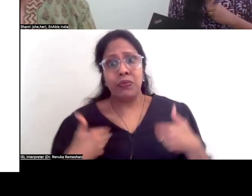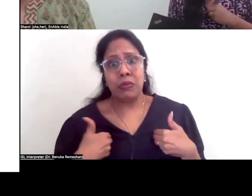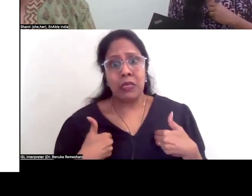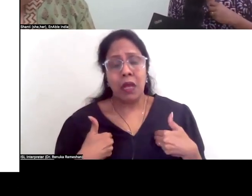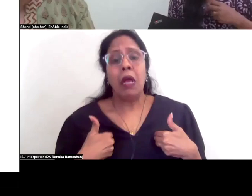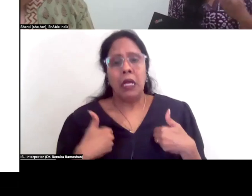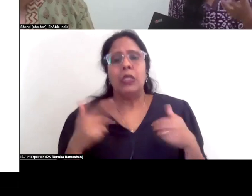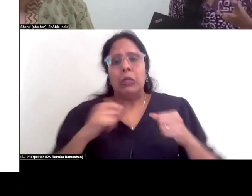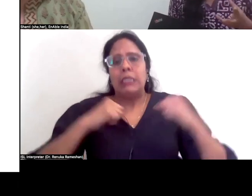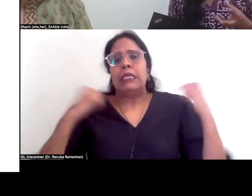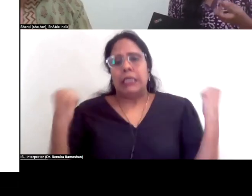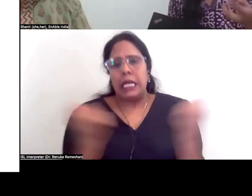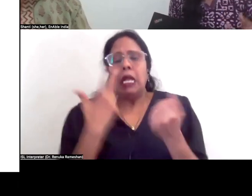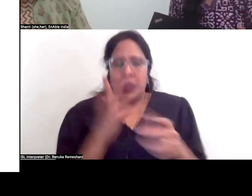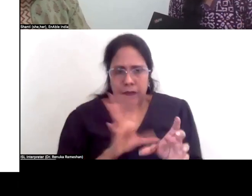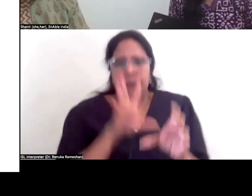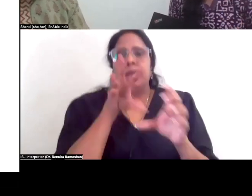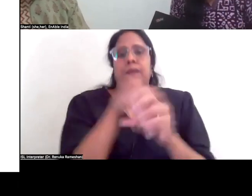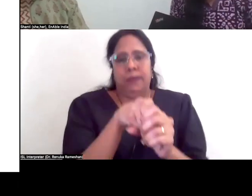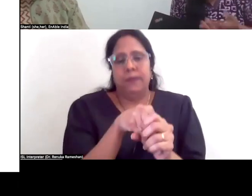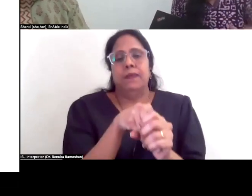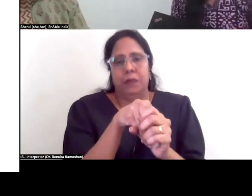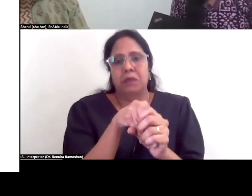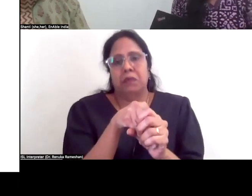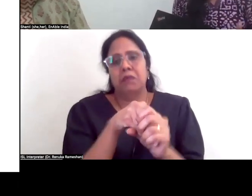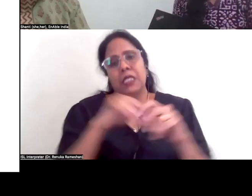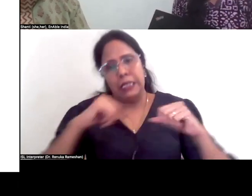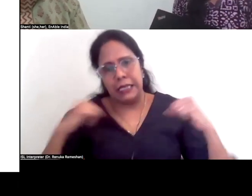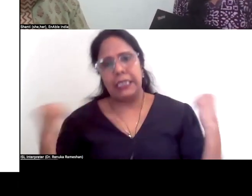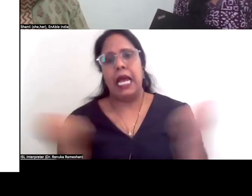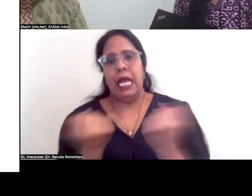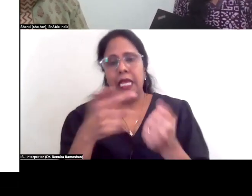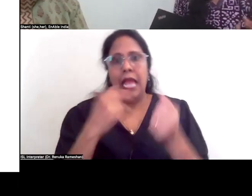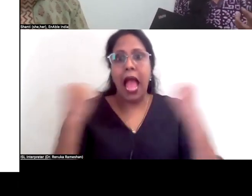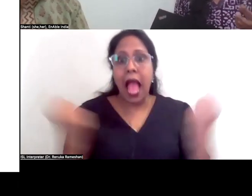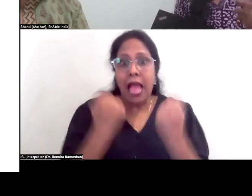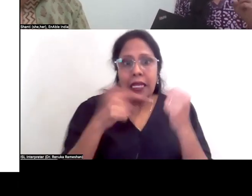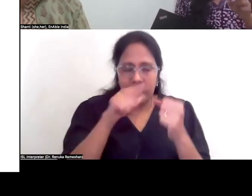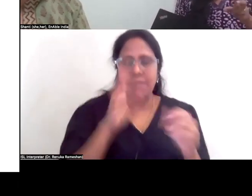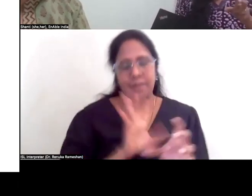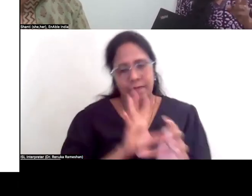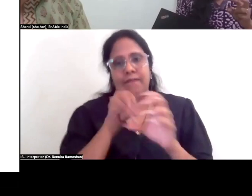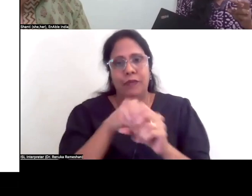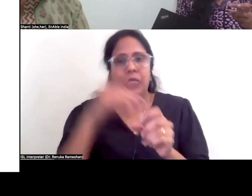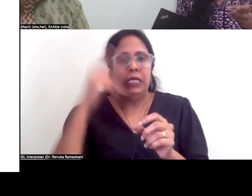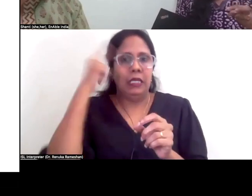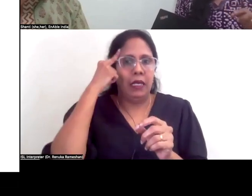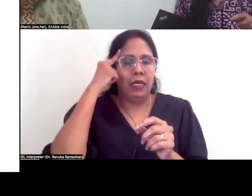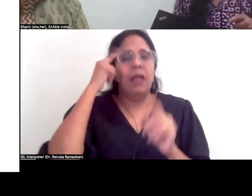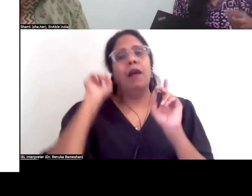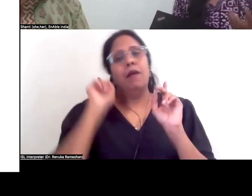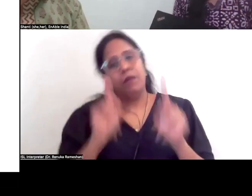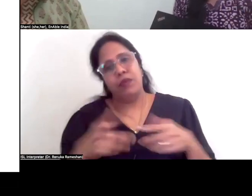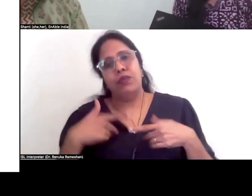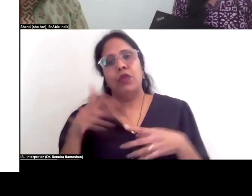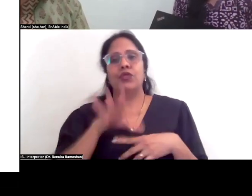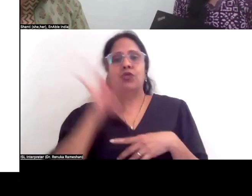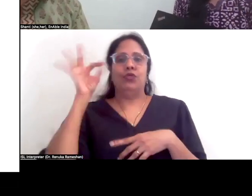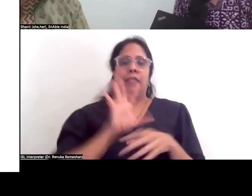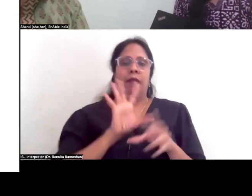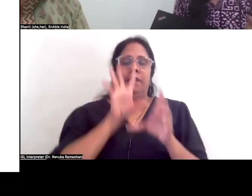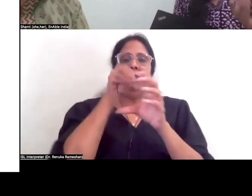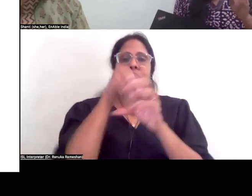let me go and be part of be part of this activity, what happens. And we chose to be for a content.